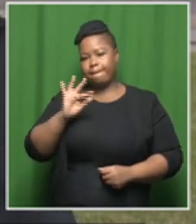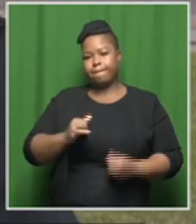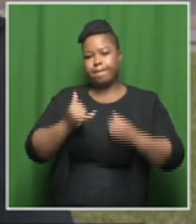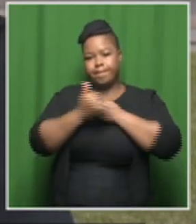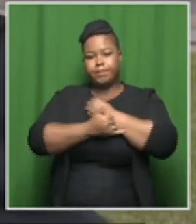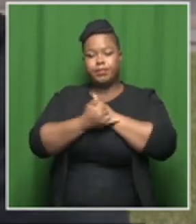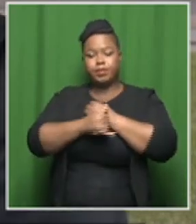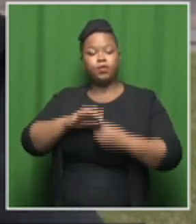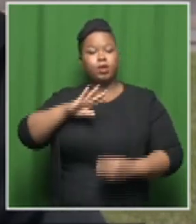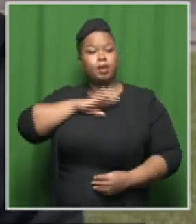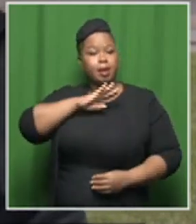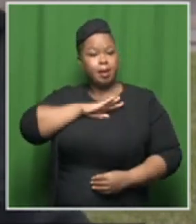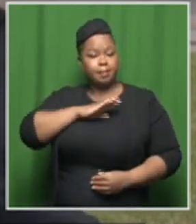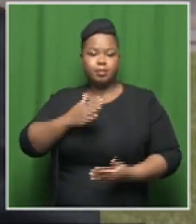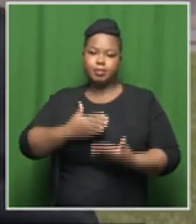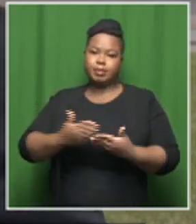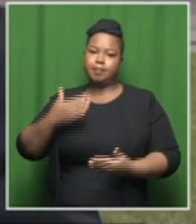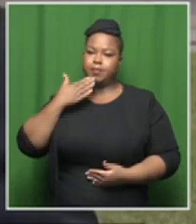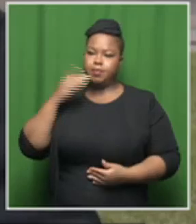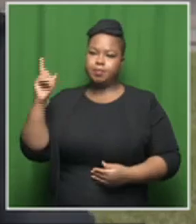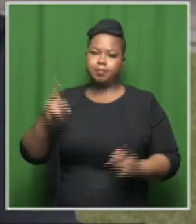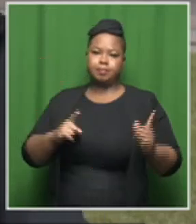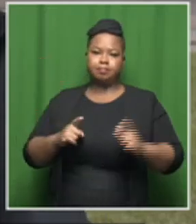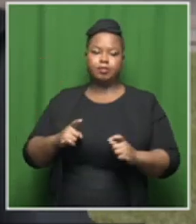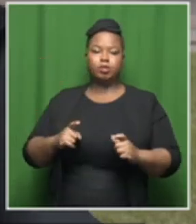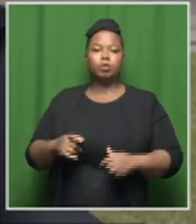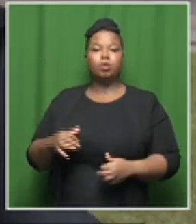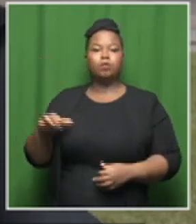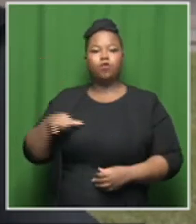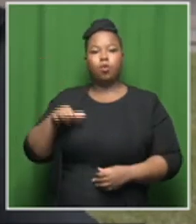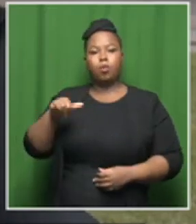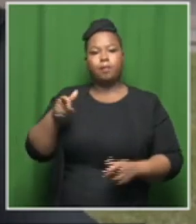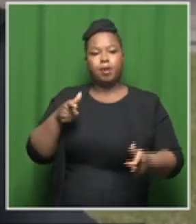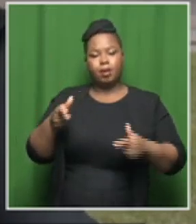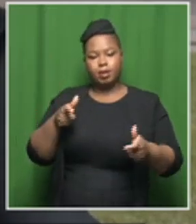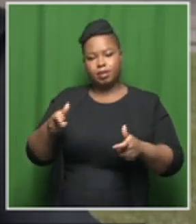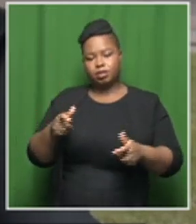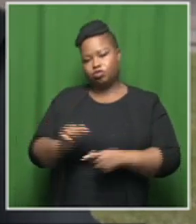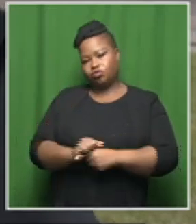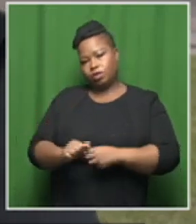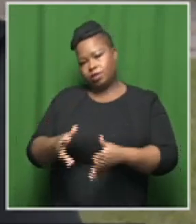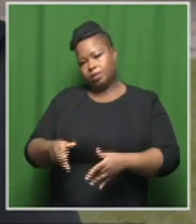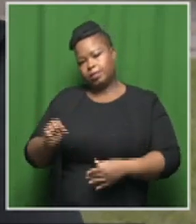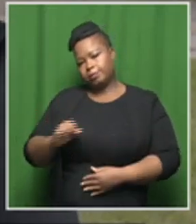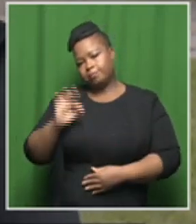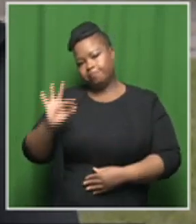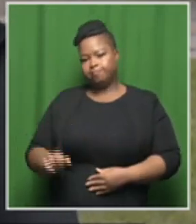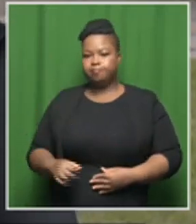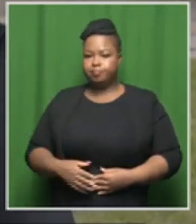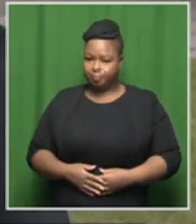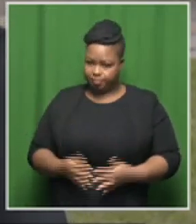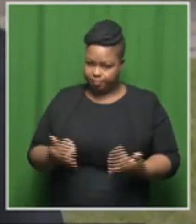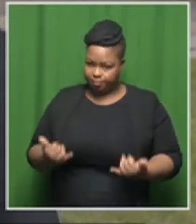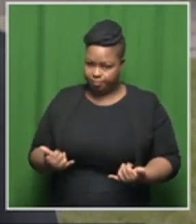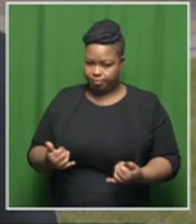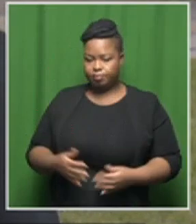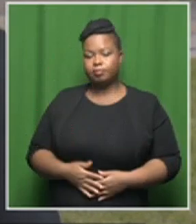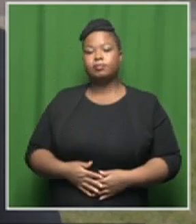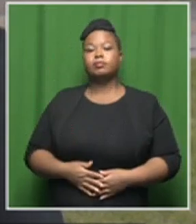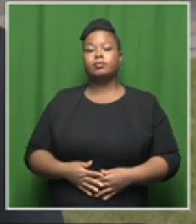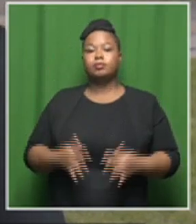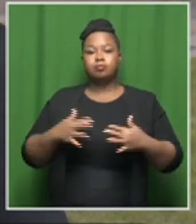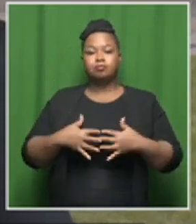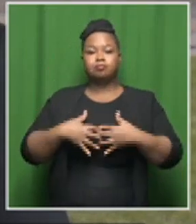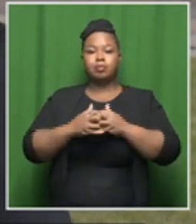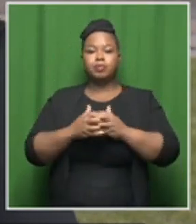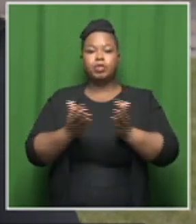military pilots who do the initial training with us. And then, of course, South Africans. Now, our makeup of the